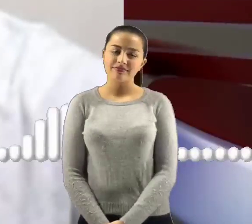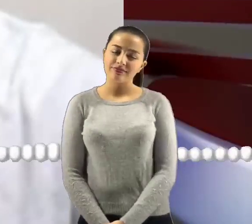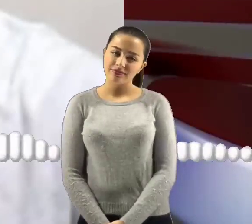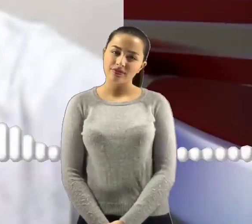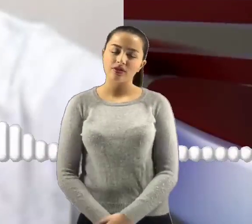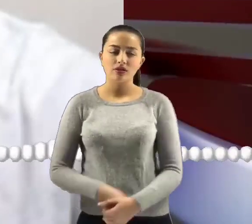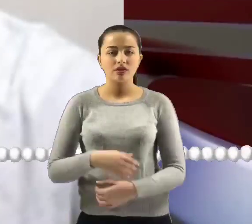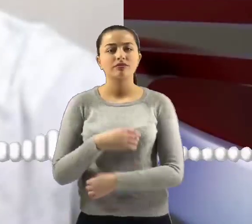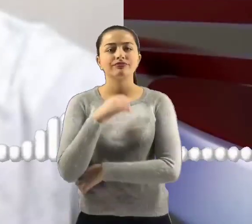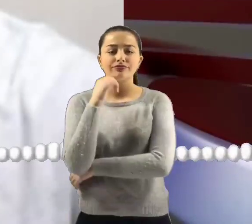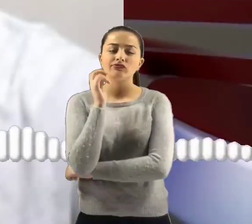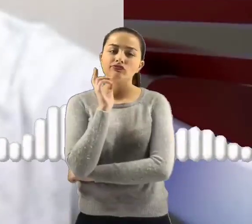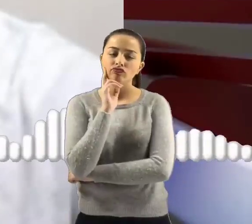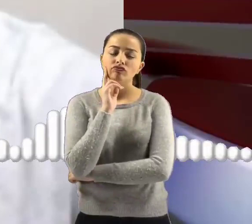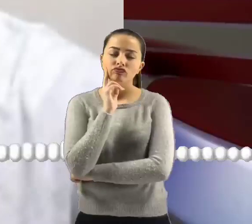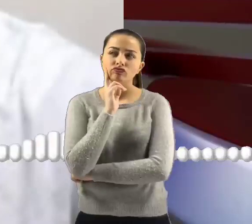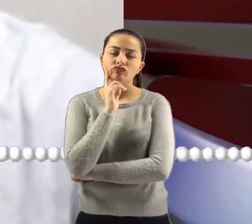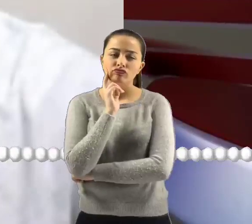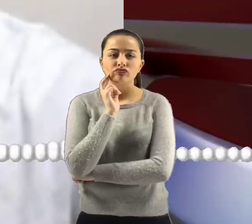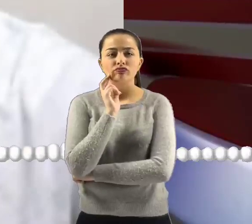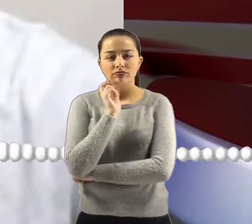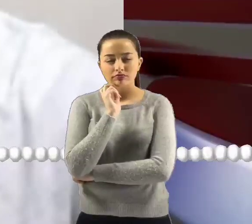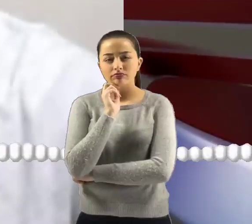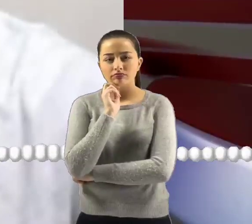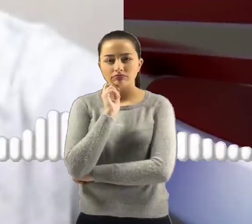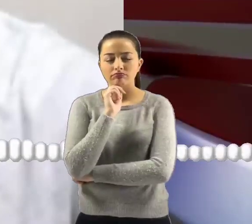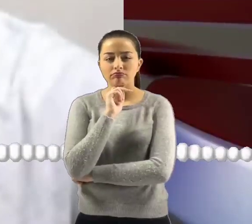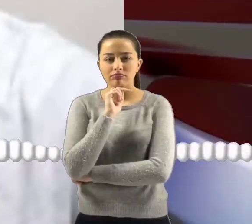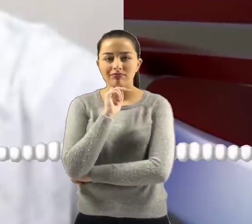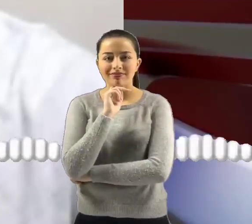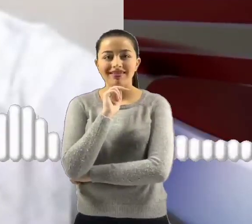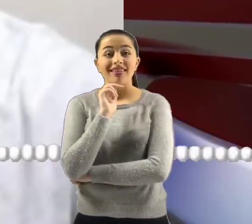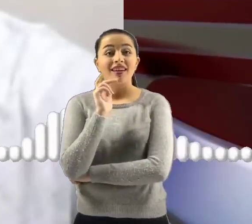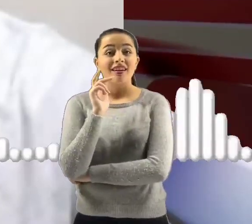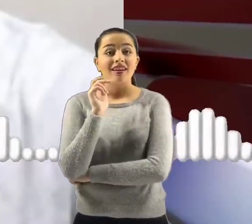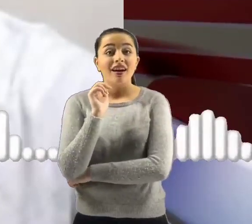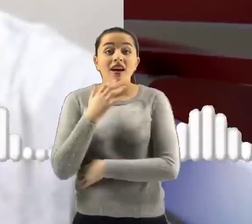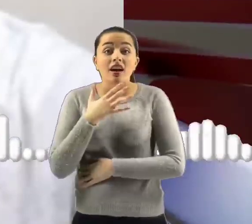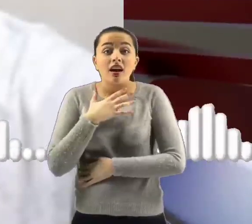Only if in Gwalan IPO beam, wah. Asking him, ha.